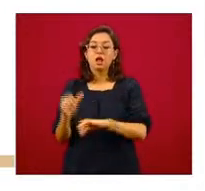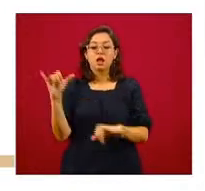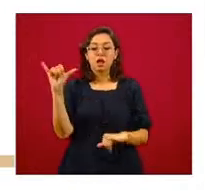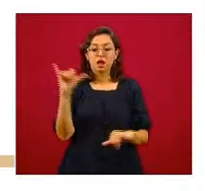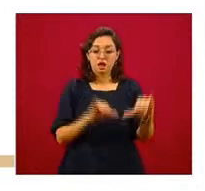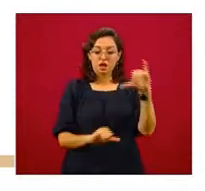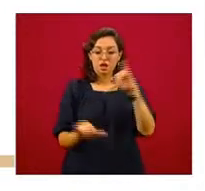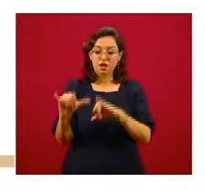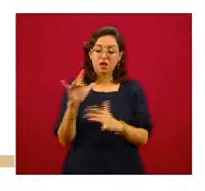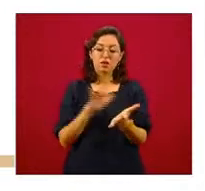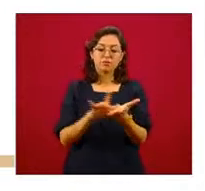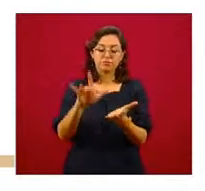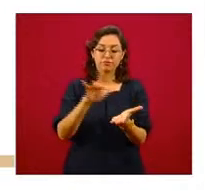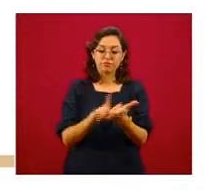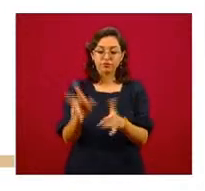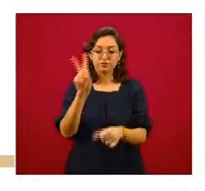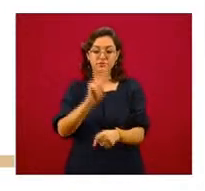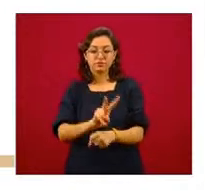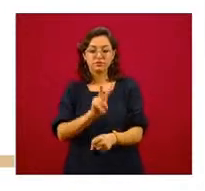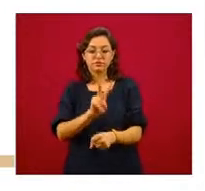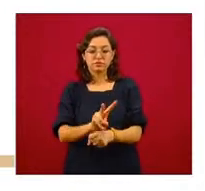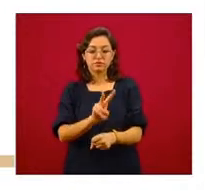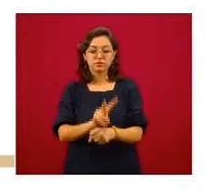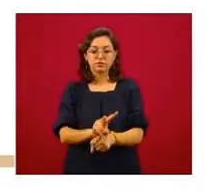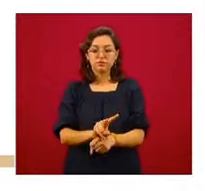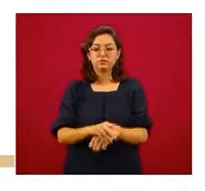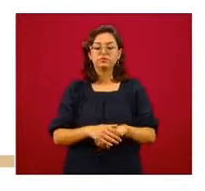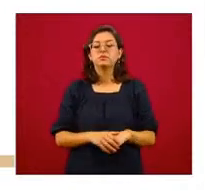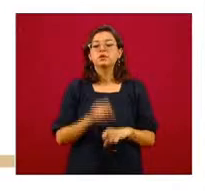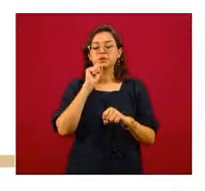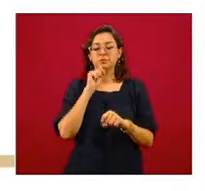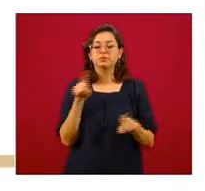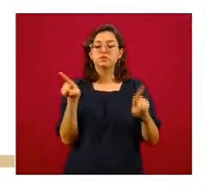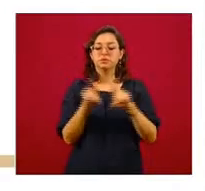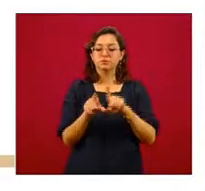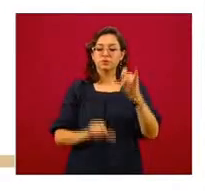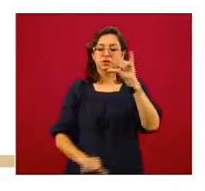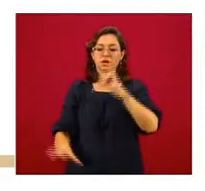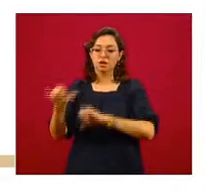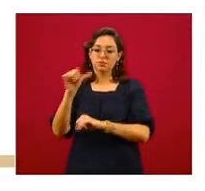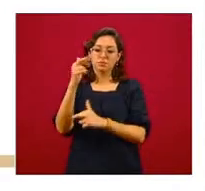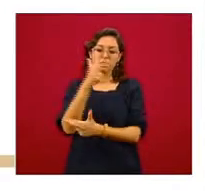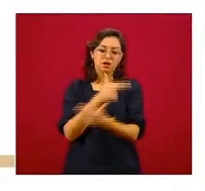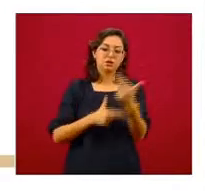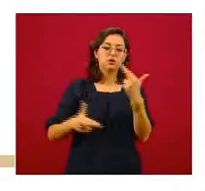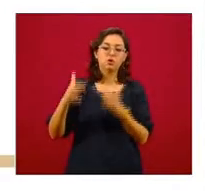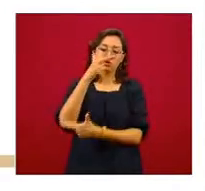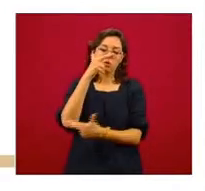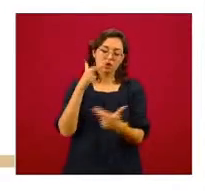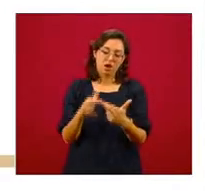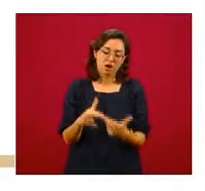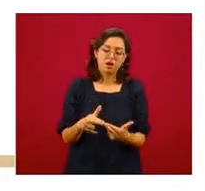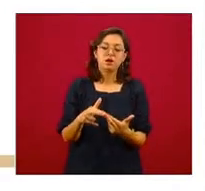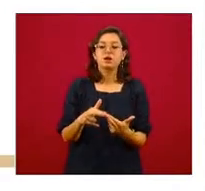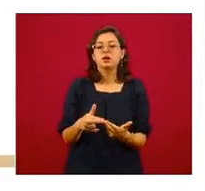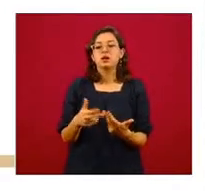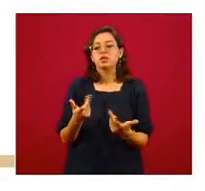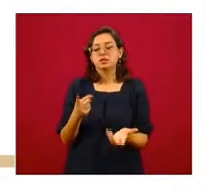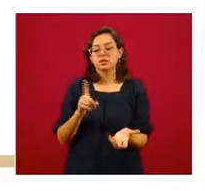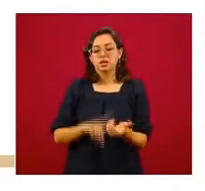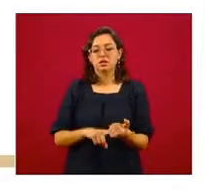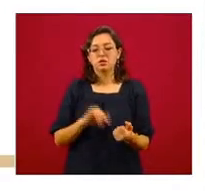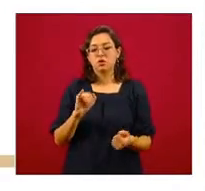state-owned laboratories, epidemiological surveillance supporting laboratories, regional